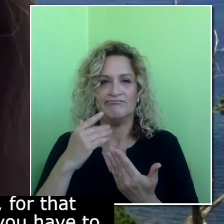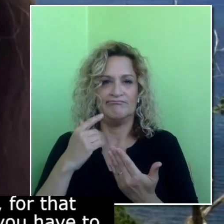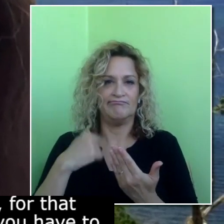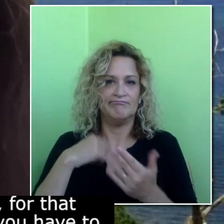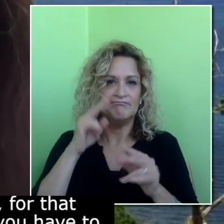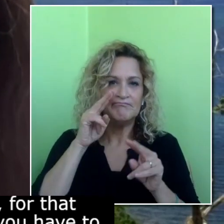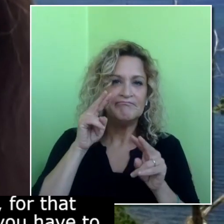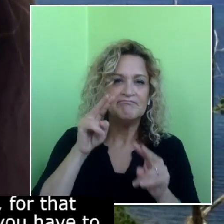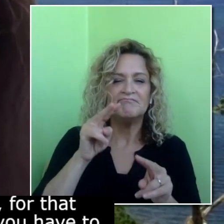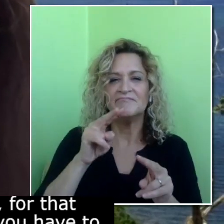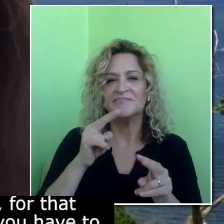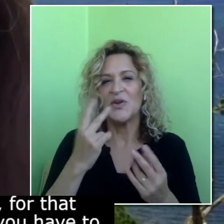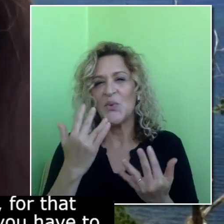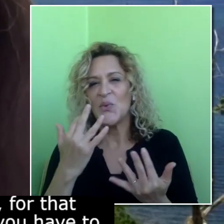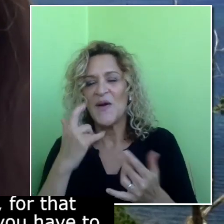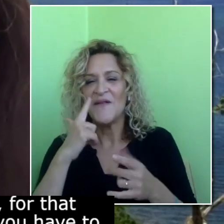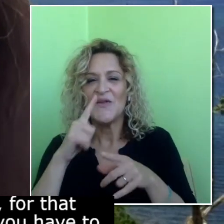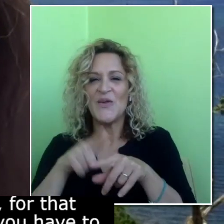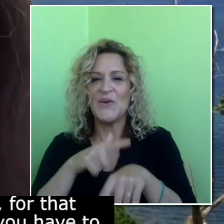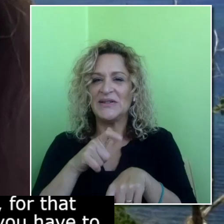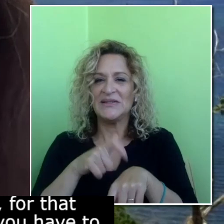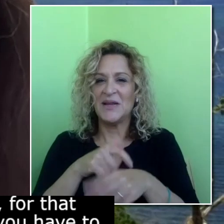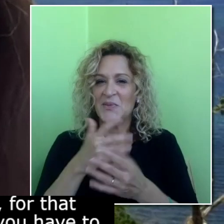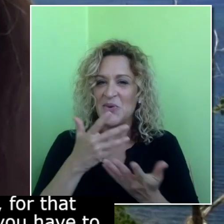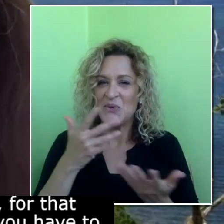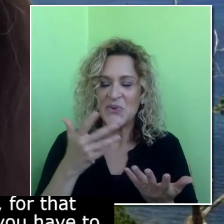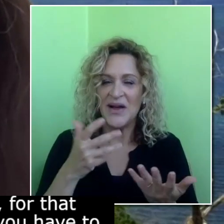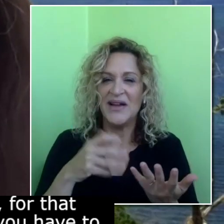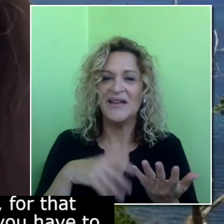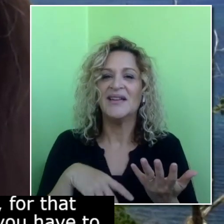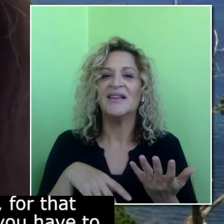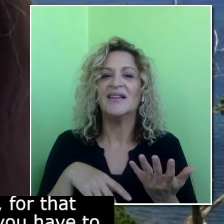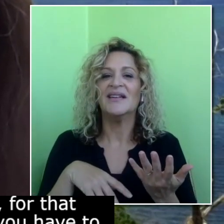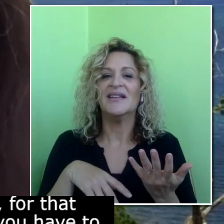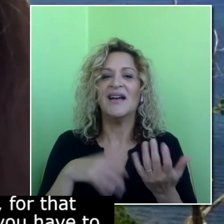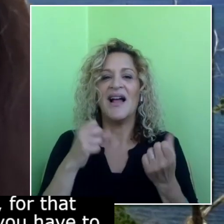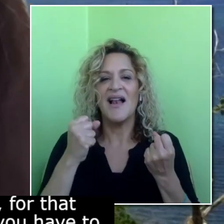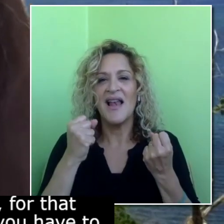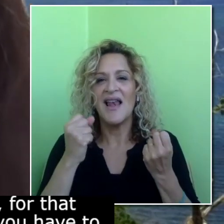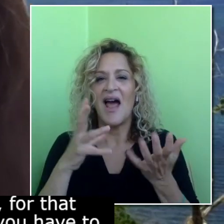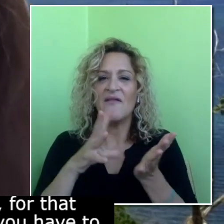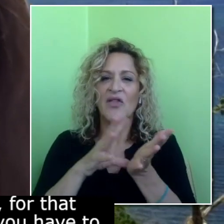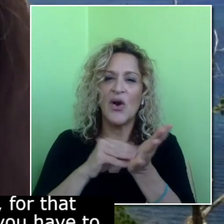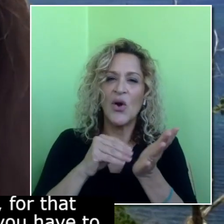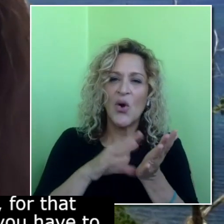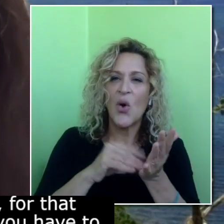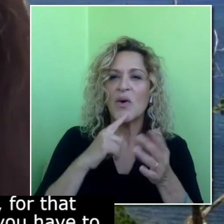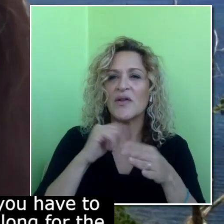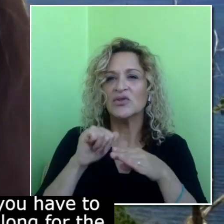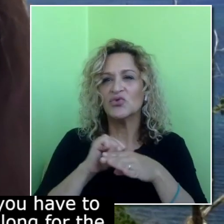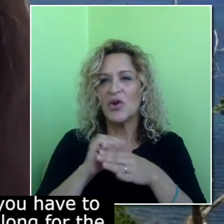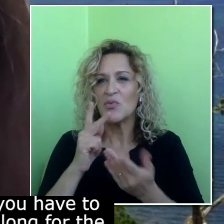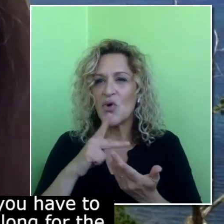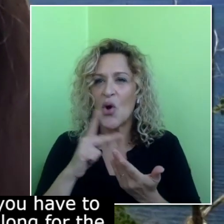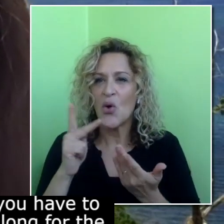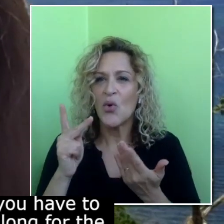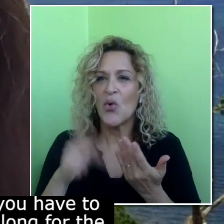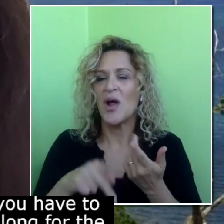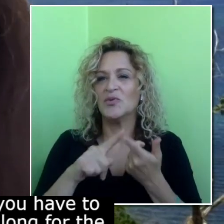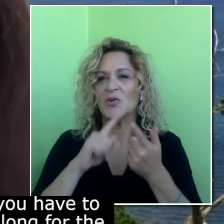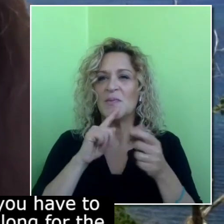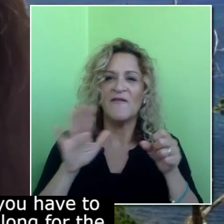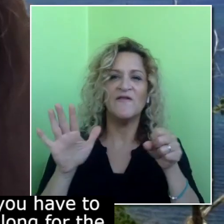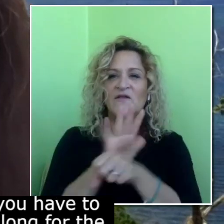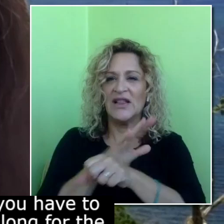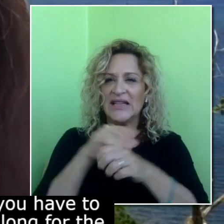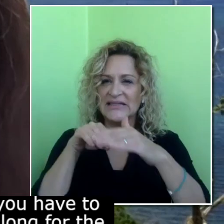waiting for so long for the a lot of the learning and the training programs to be fully accessible. And